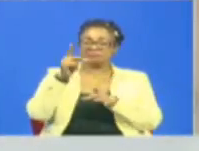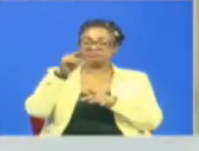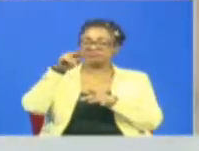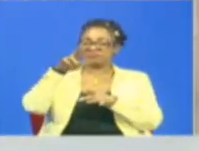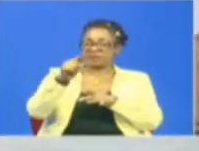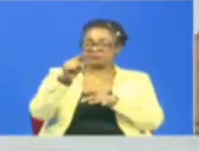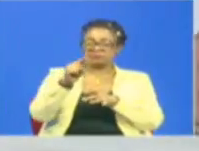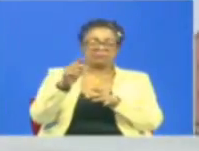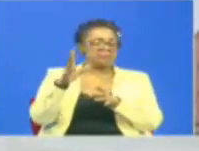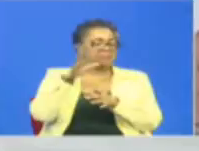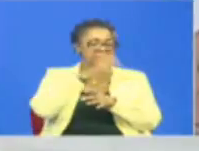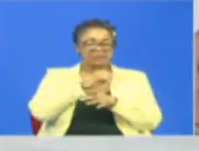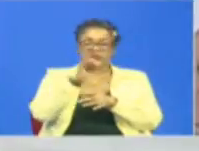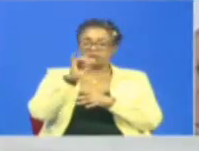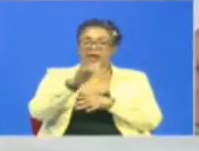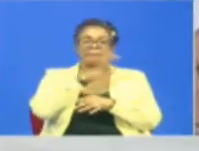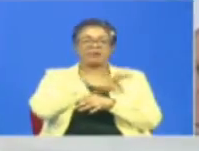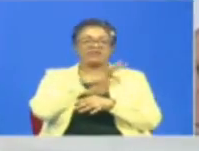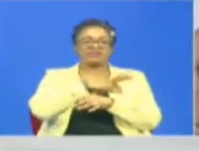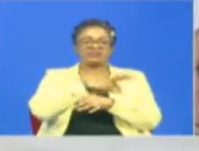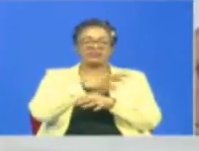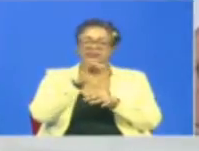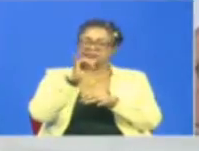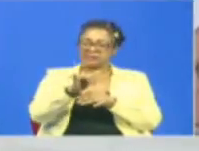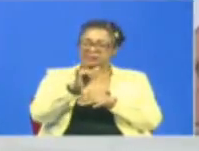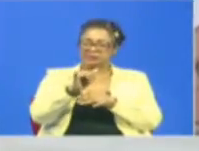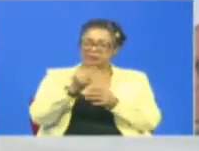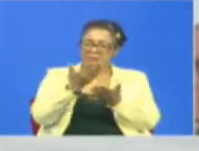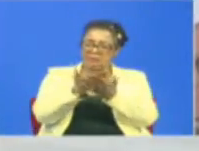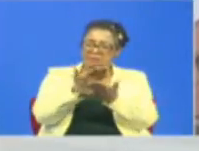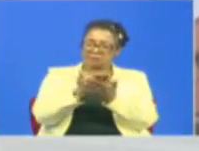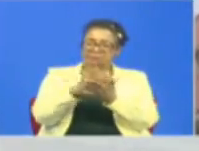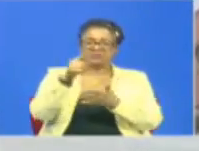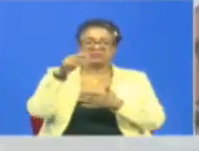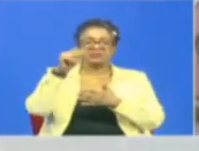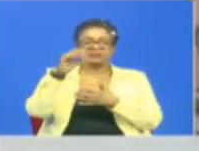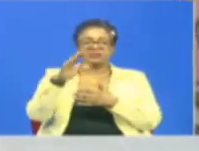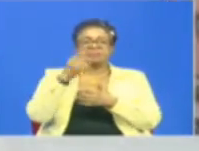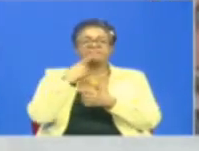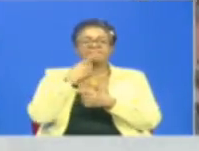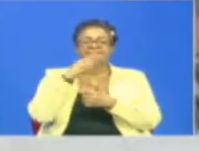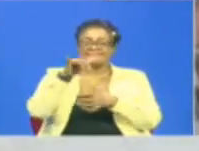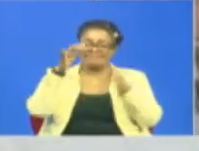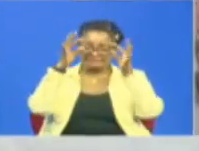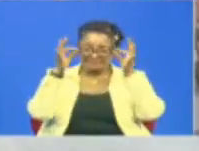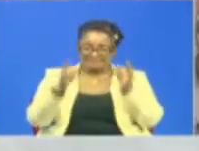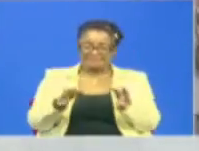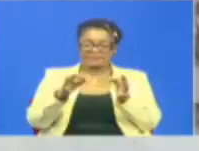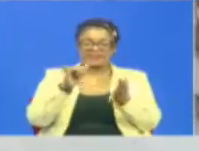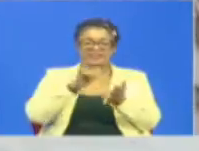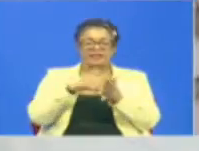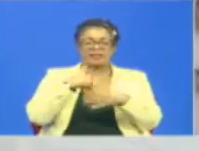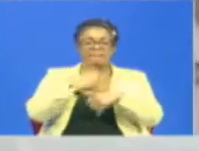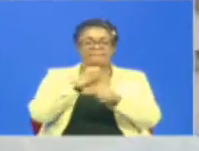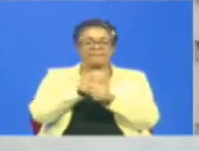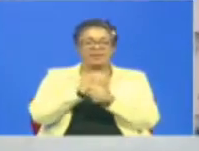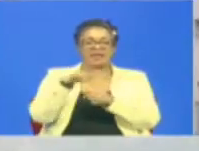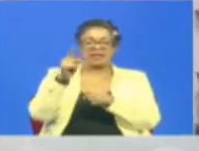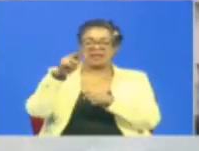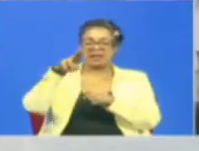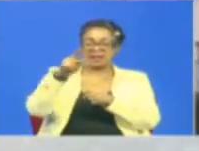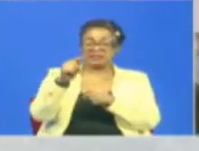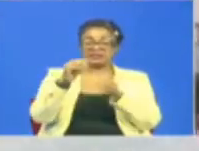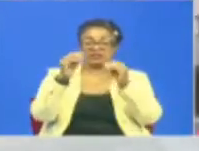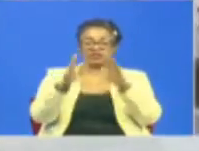their benefits. KNUT cried foul, but TSC says that it is this very decision that has left KNUT teachers locked out when it